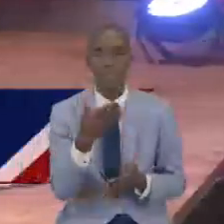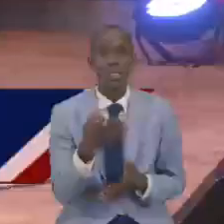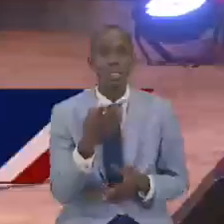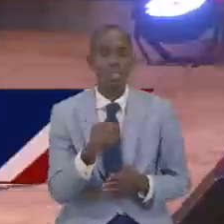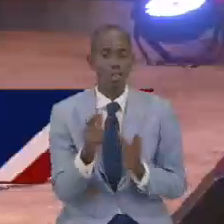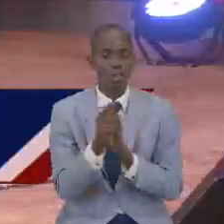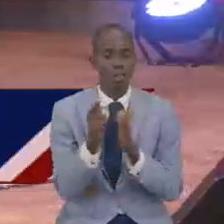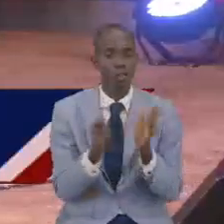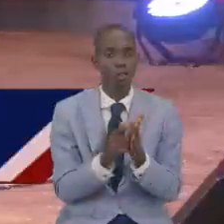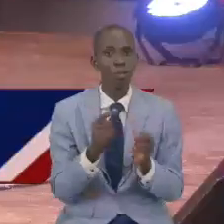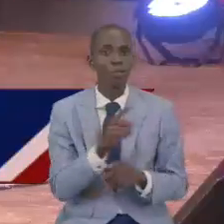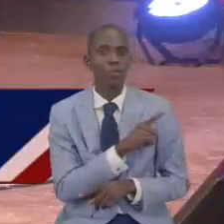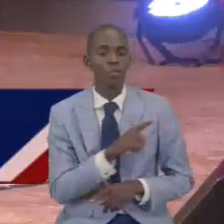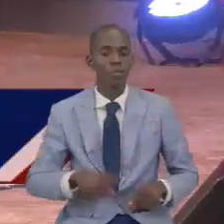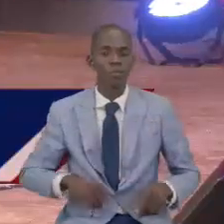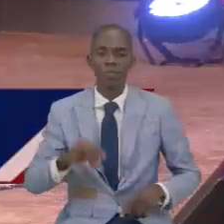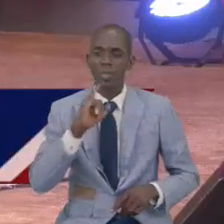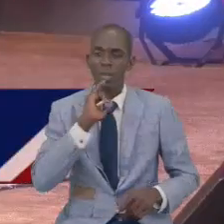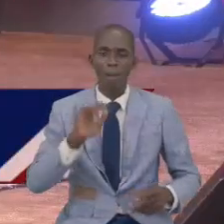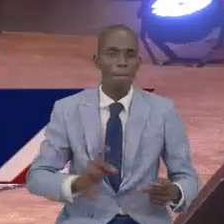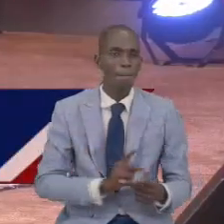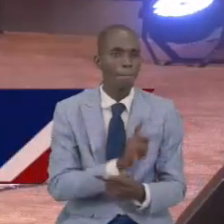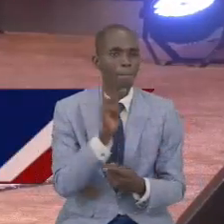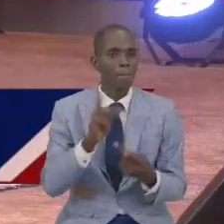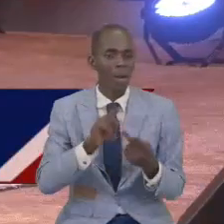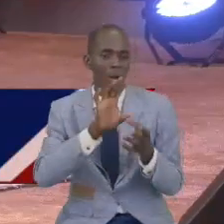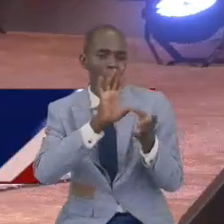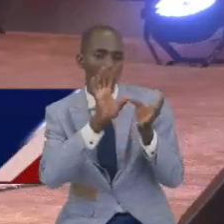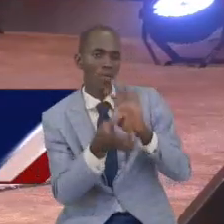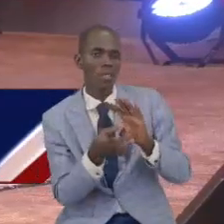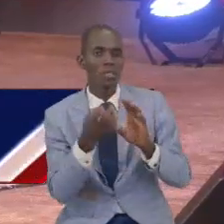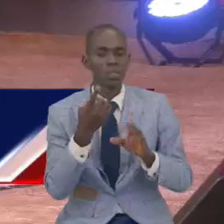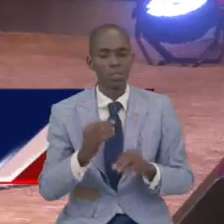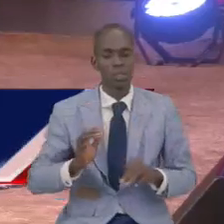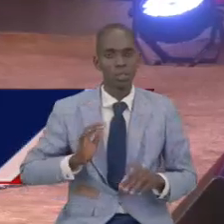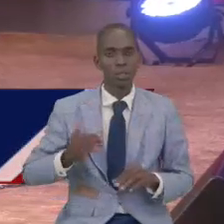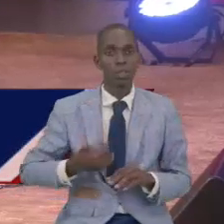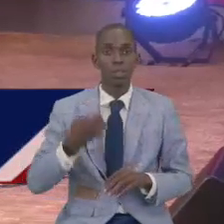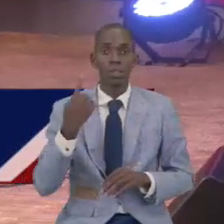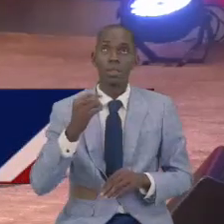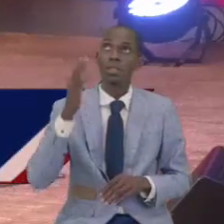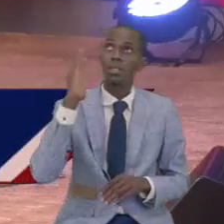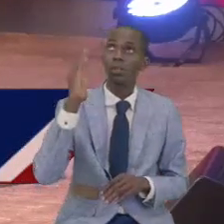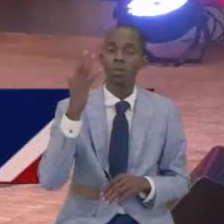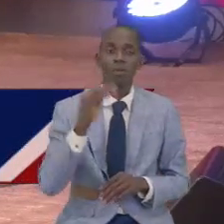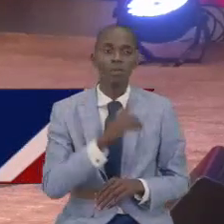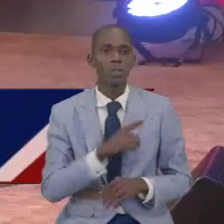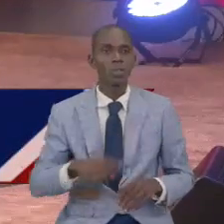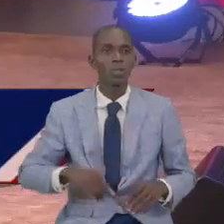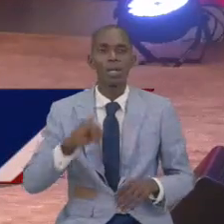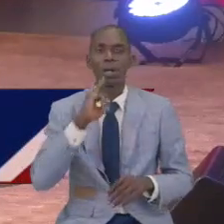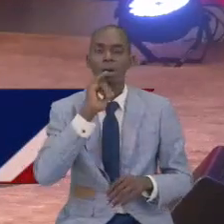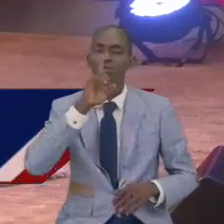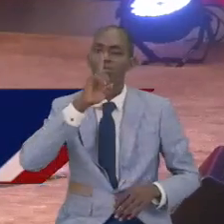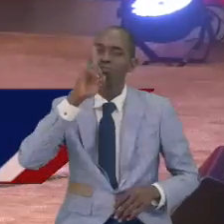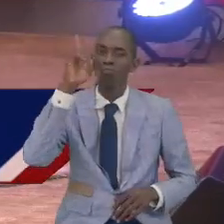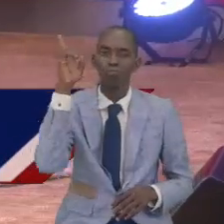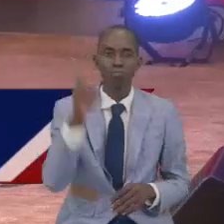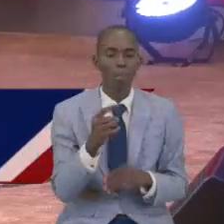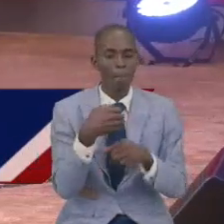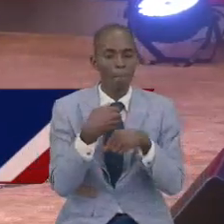of the Lord is perfect, converting the soul. The testimony of the Lord is sure,